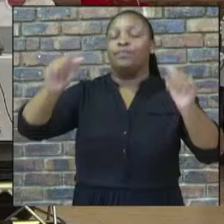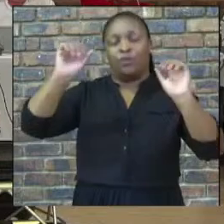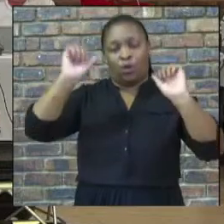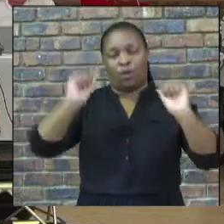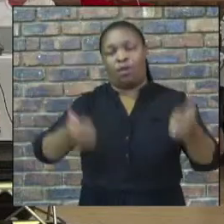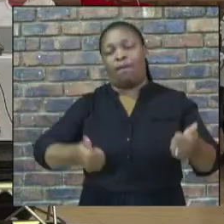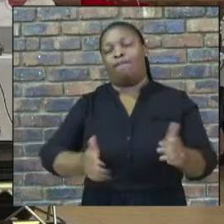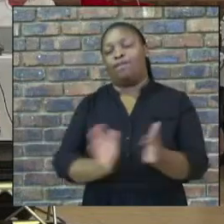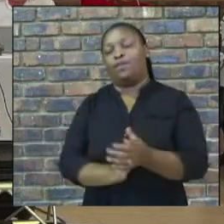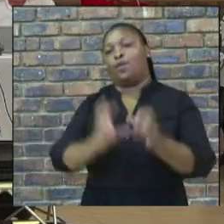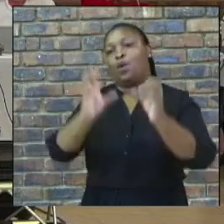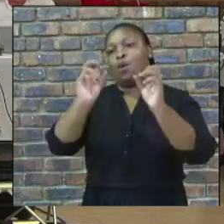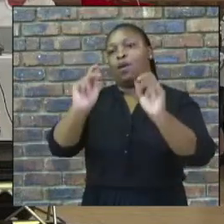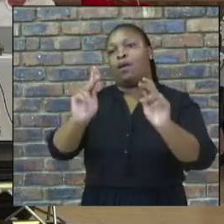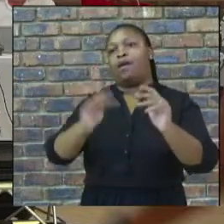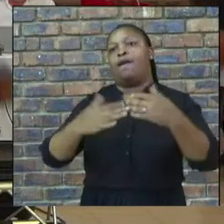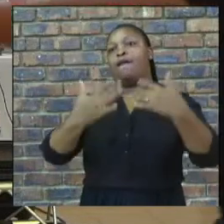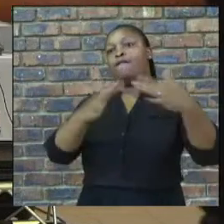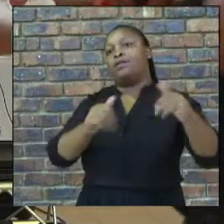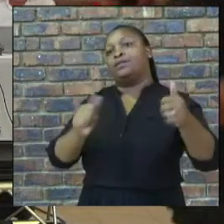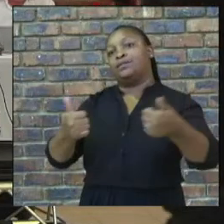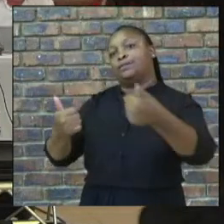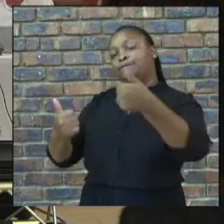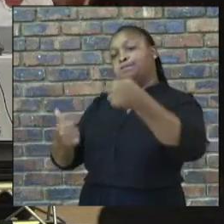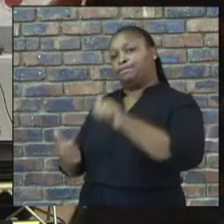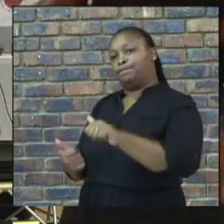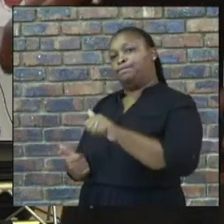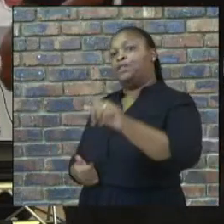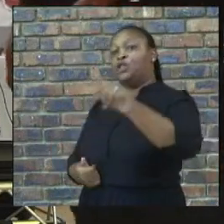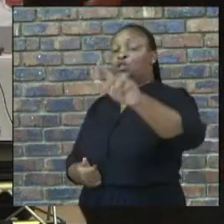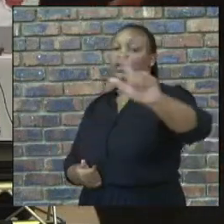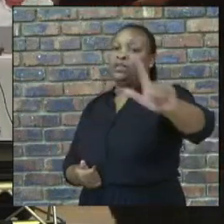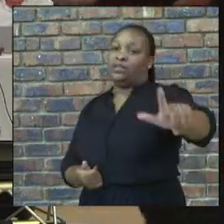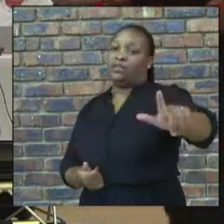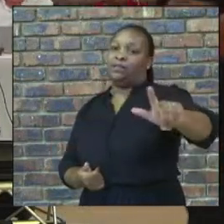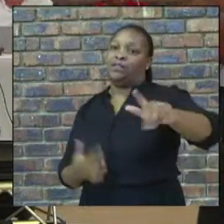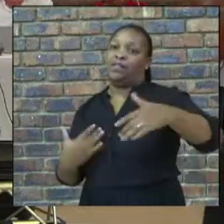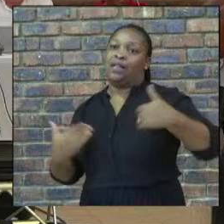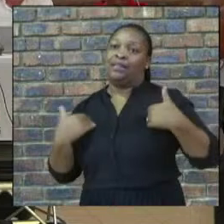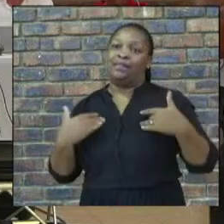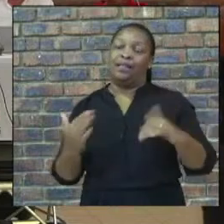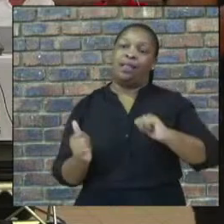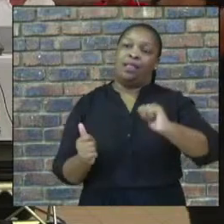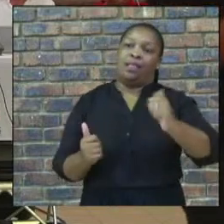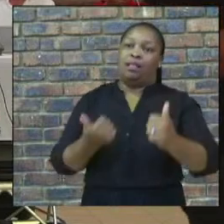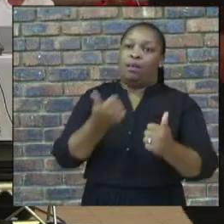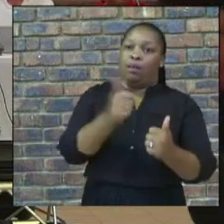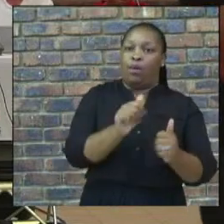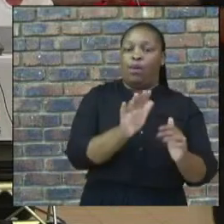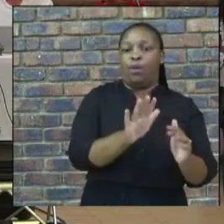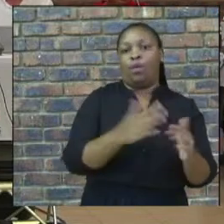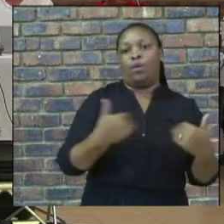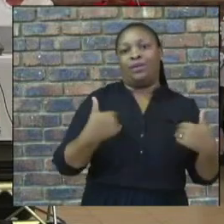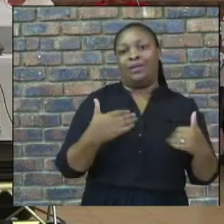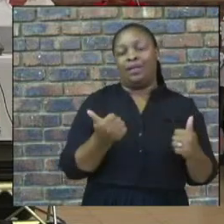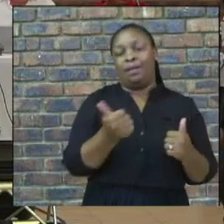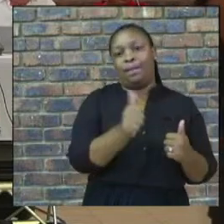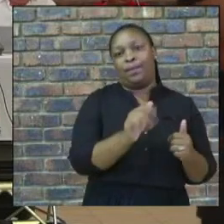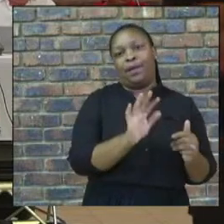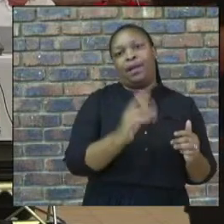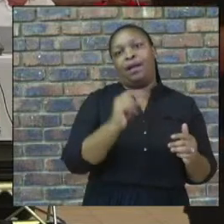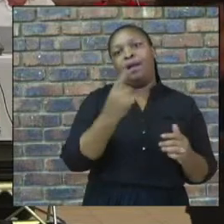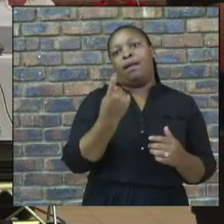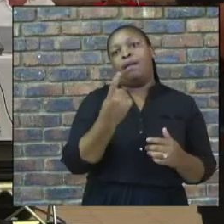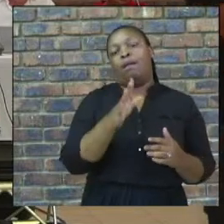thrice, gone. All right. So 6, 7. Restata ka mobile. Again. Are name fair. Are starting at number 1 in this